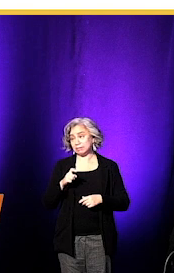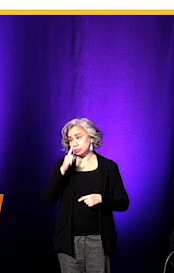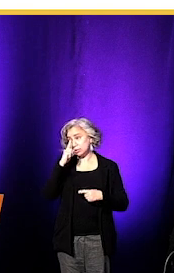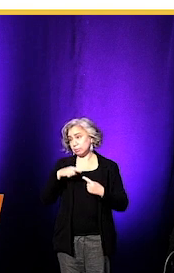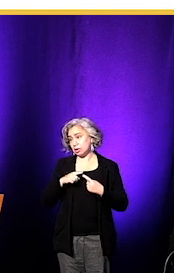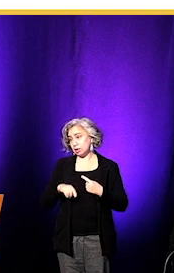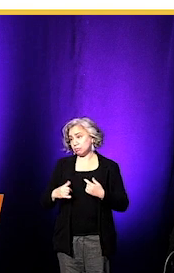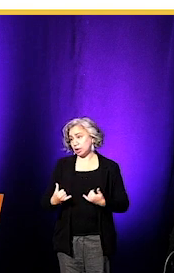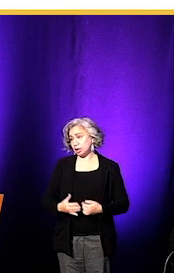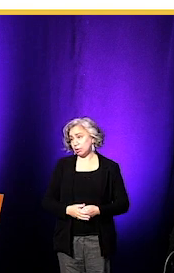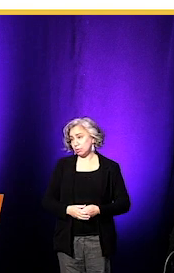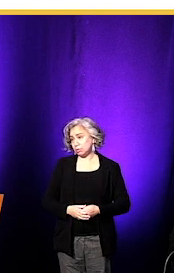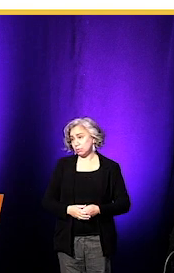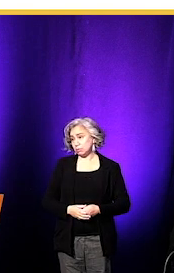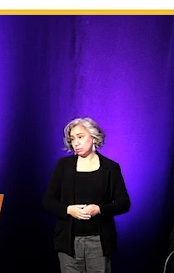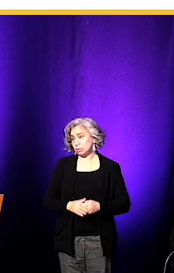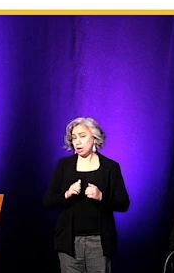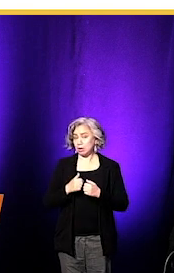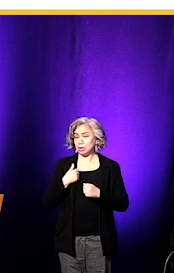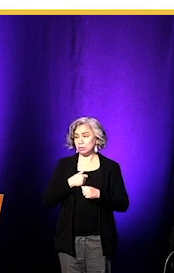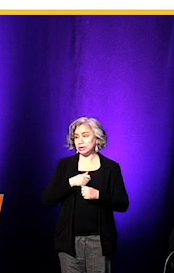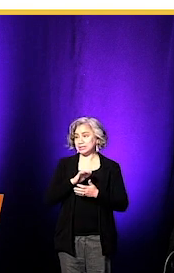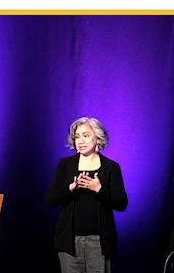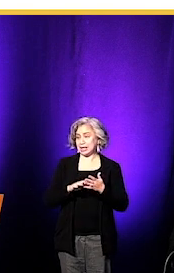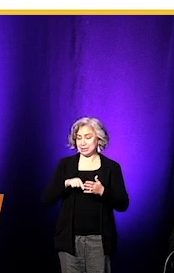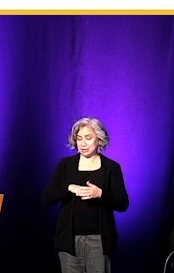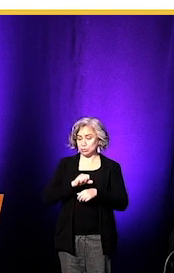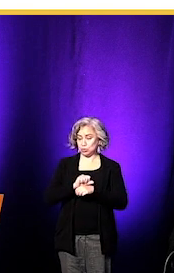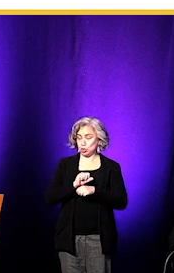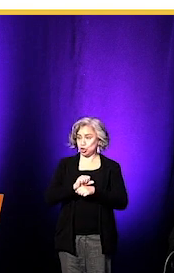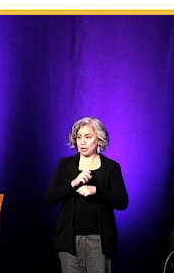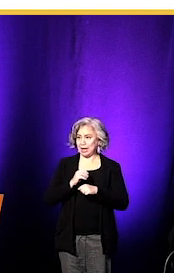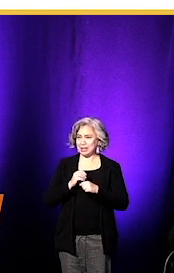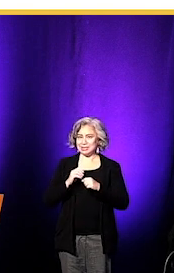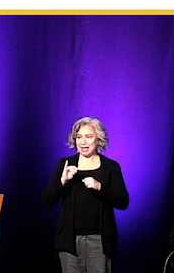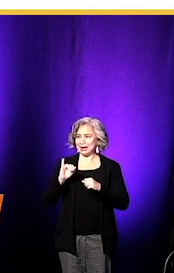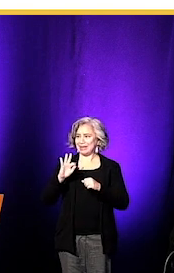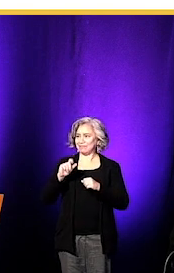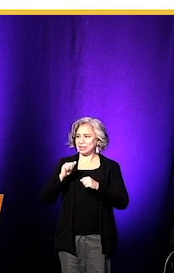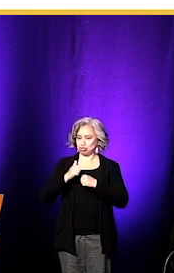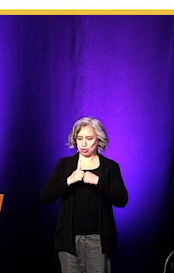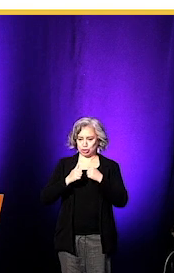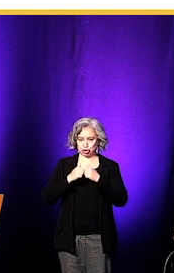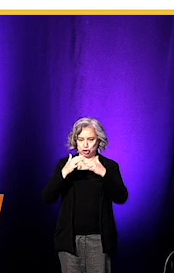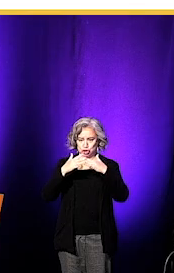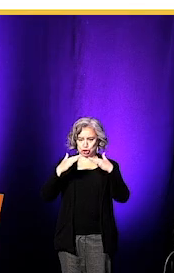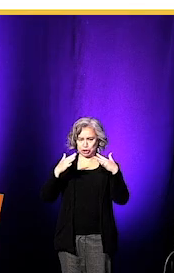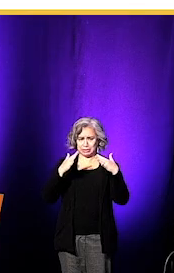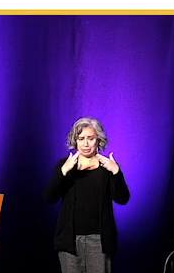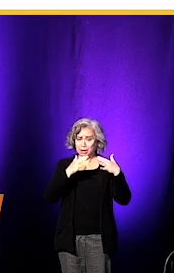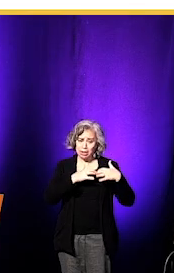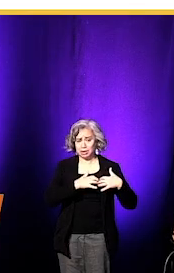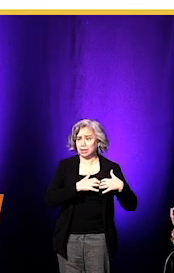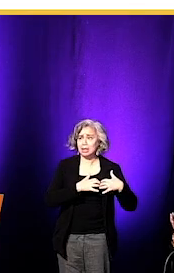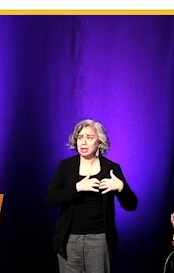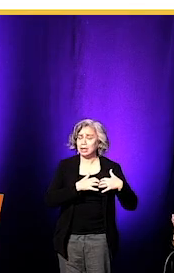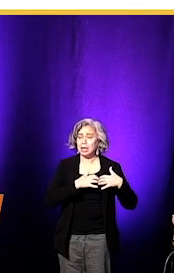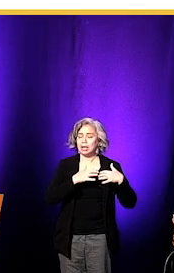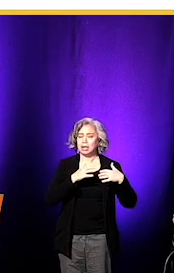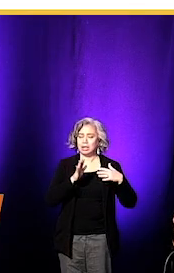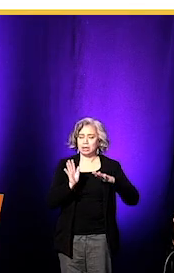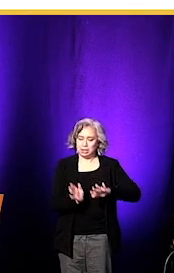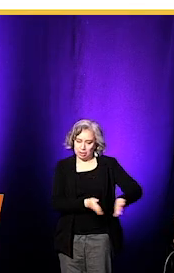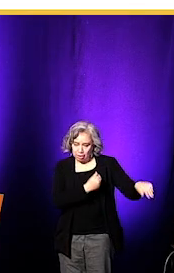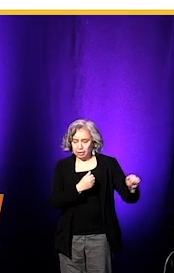can we design this work and create new infrastructures that anticipate the shocks that we're going through